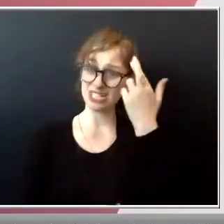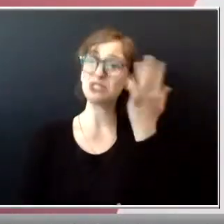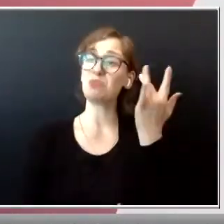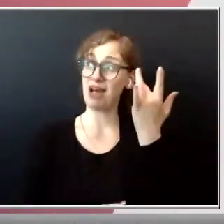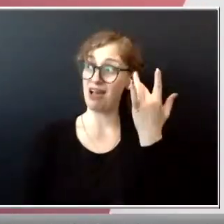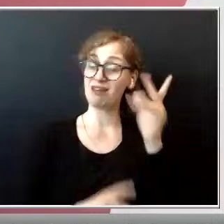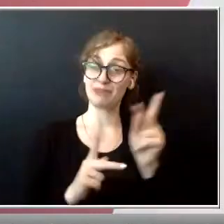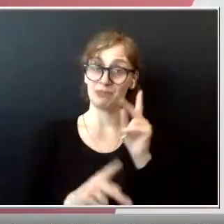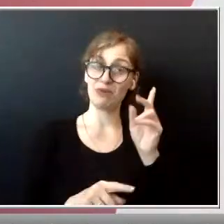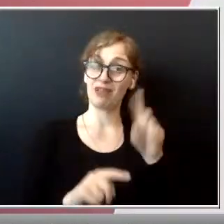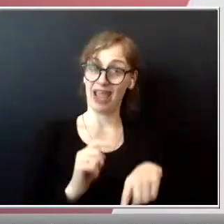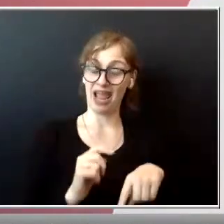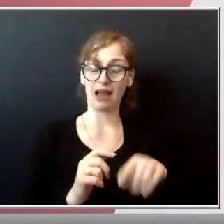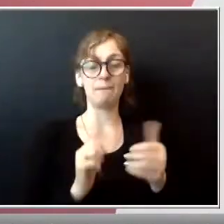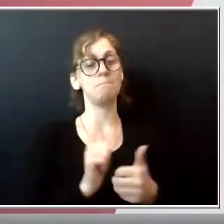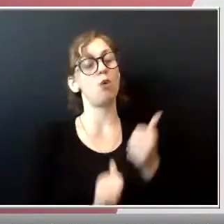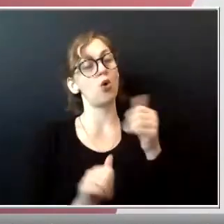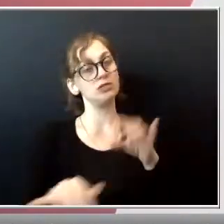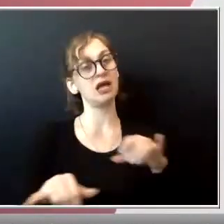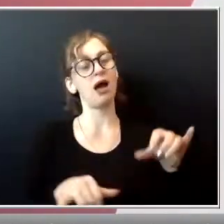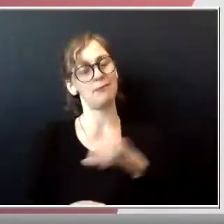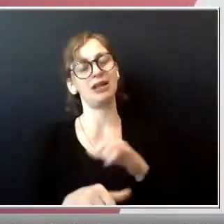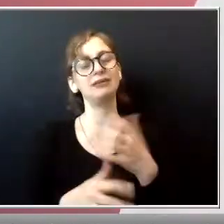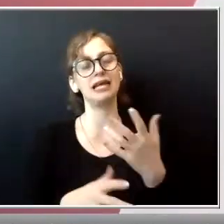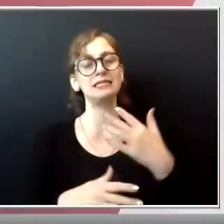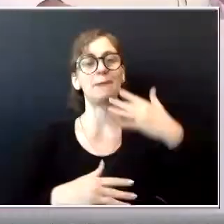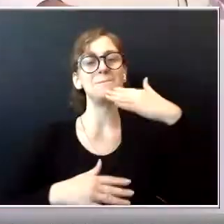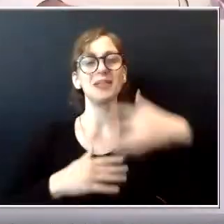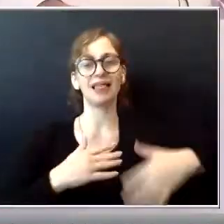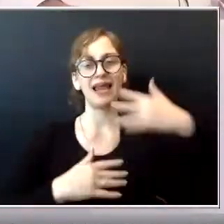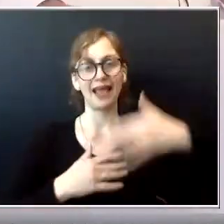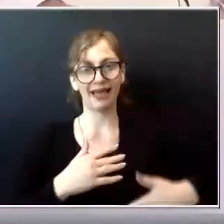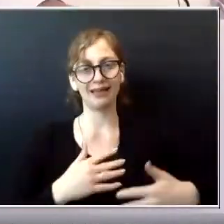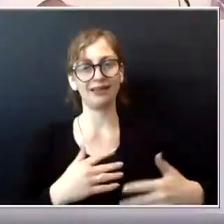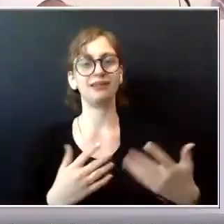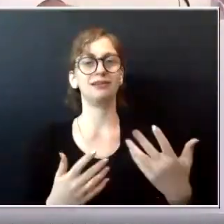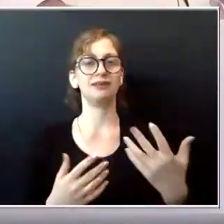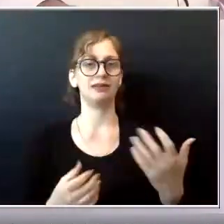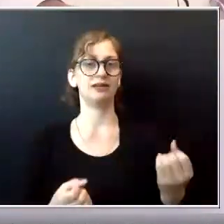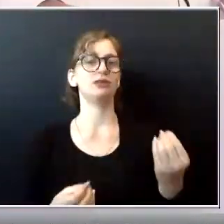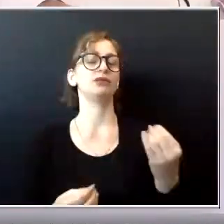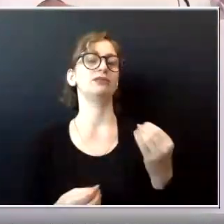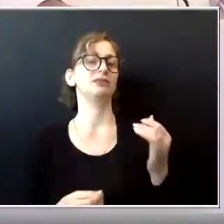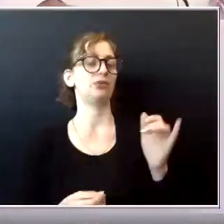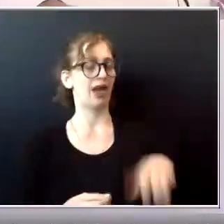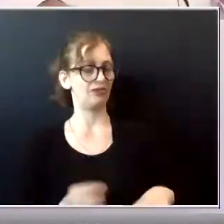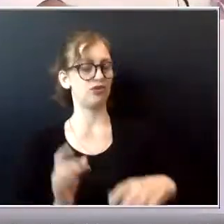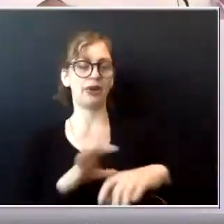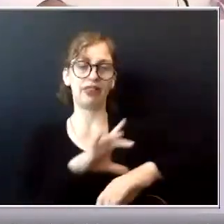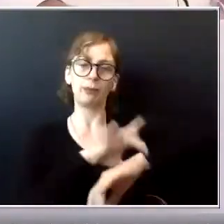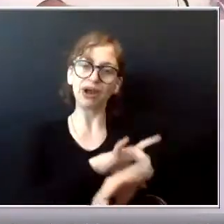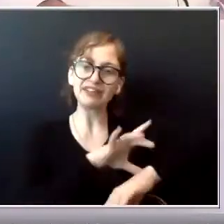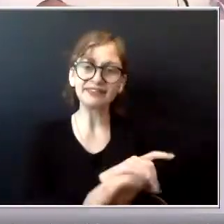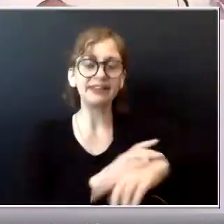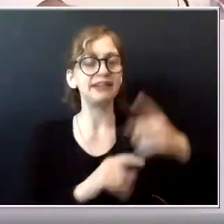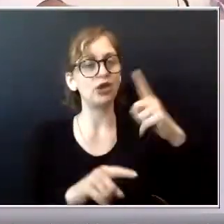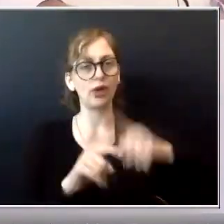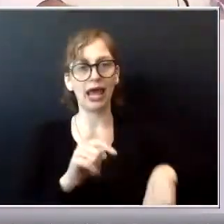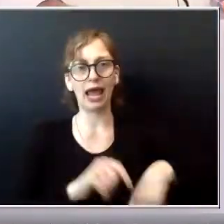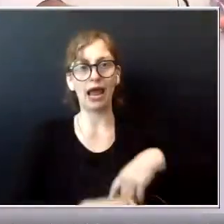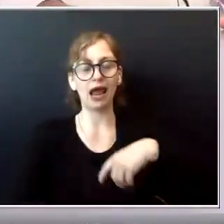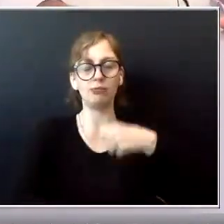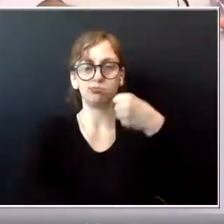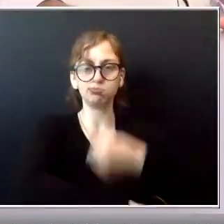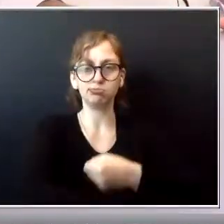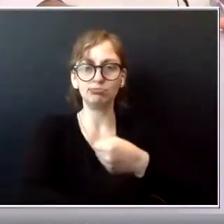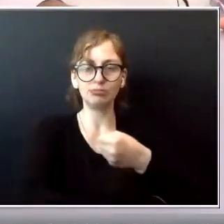bleeding. Because when you're on the blood thinners, you can have to wear the bracelet, you can't get bruises, you have to monitor yourself. I don't know if it's possible if